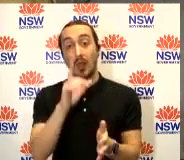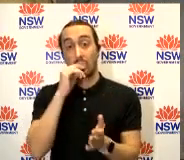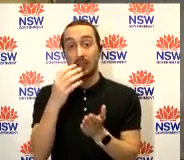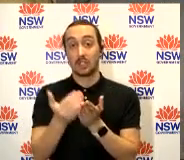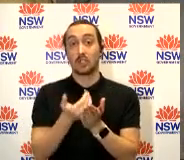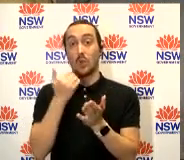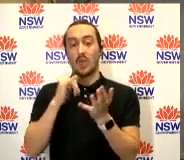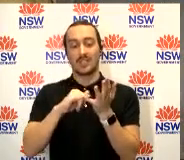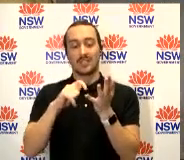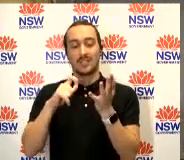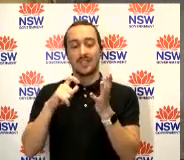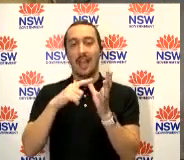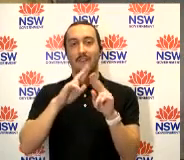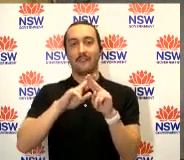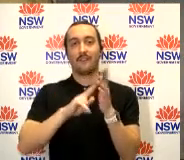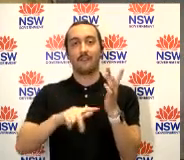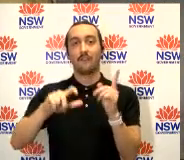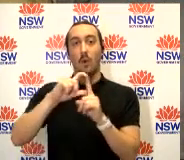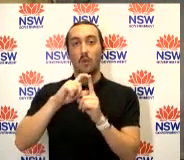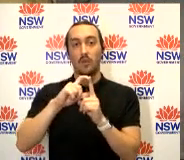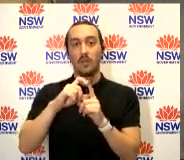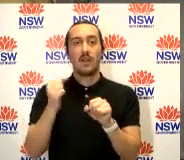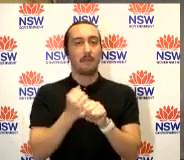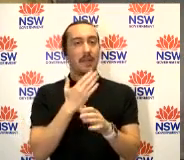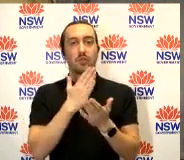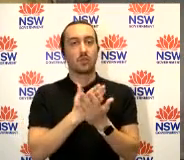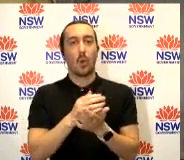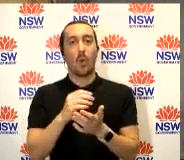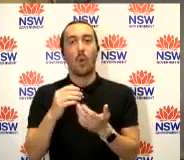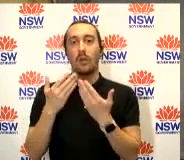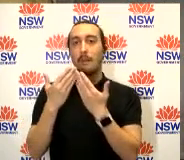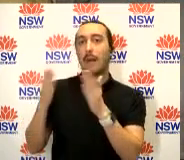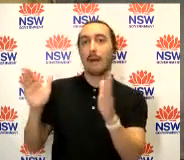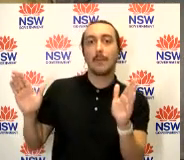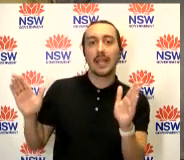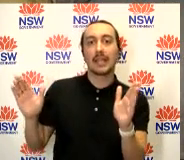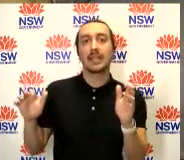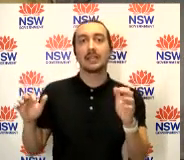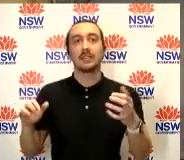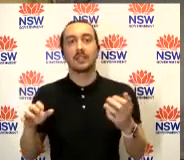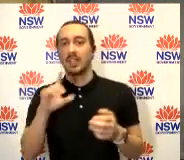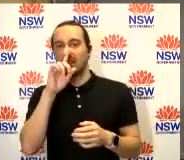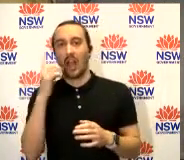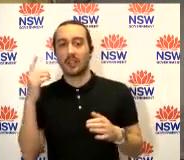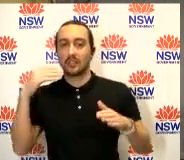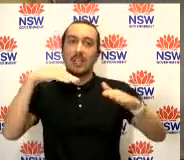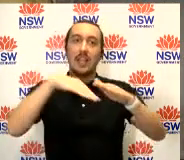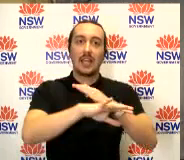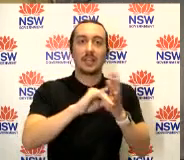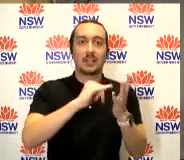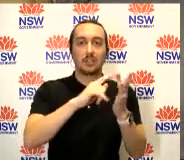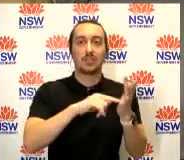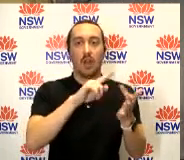is not accessible by visitors or members of the public if in a busy public area? You still